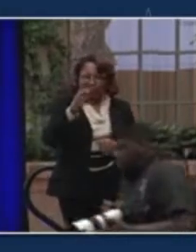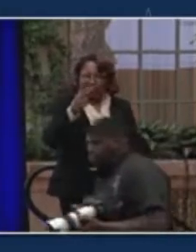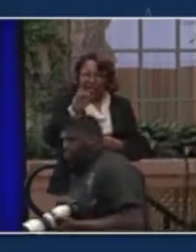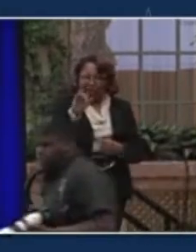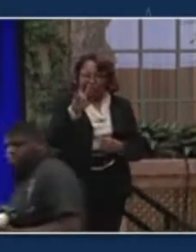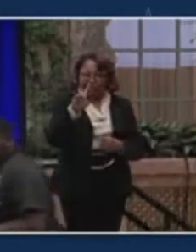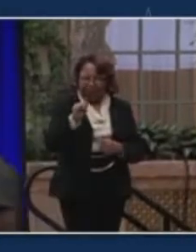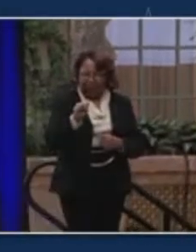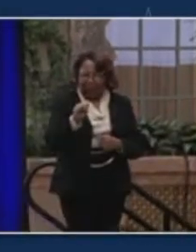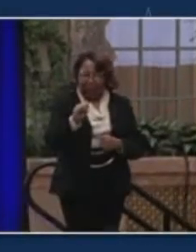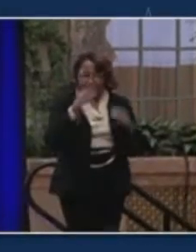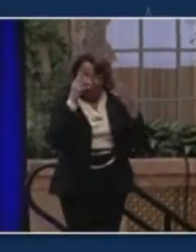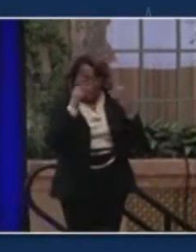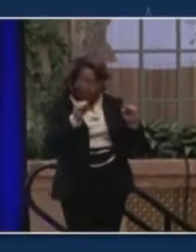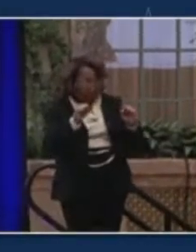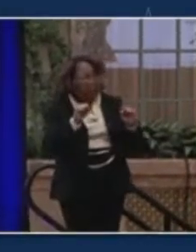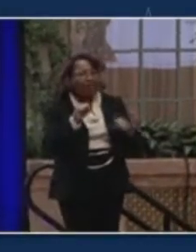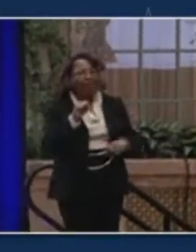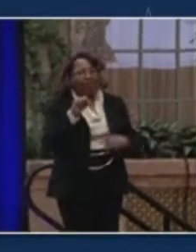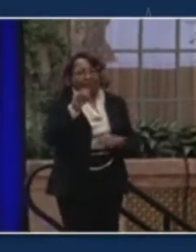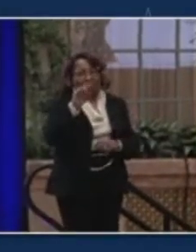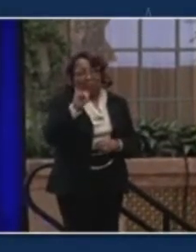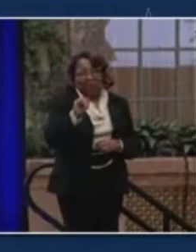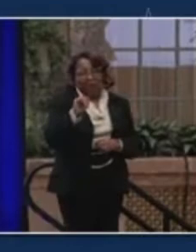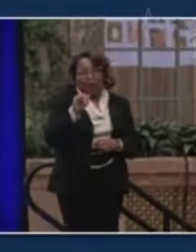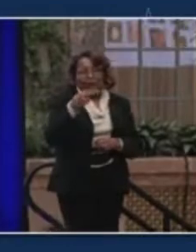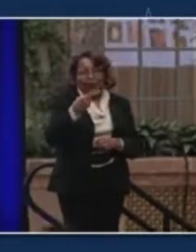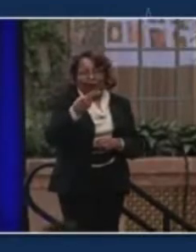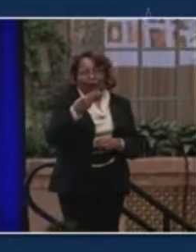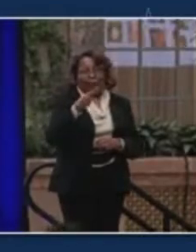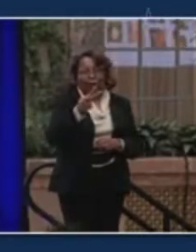founder of the Mayor Harold Washington Legacy Committee.